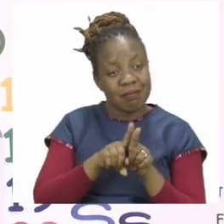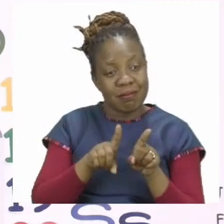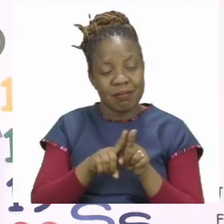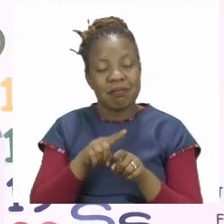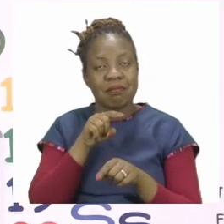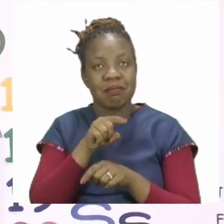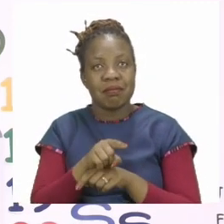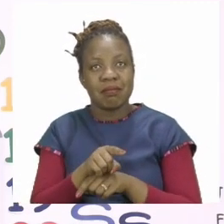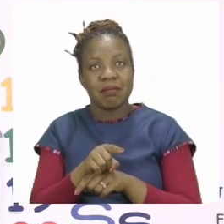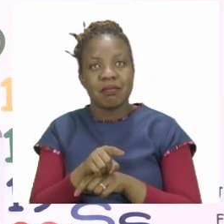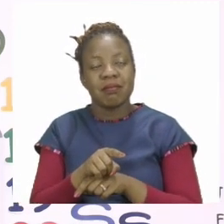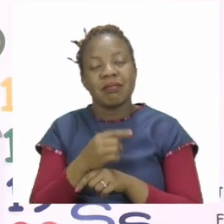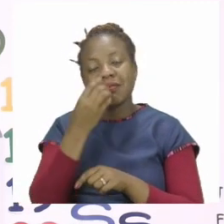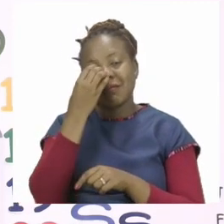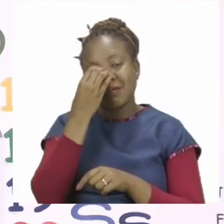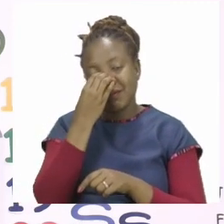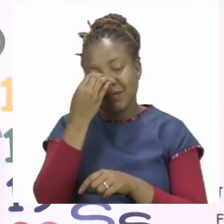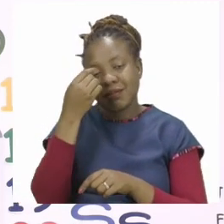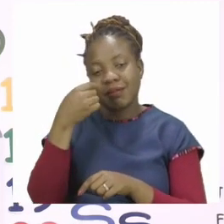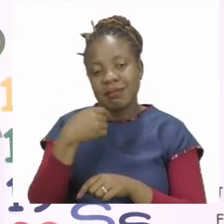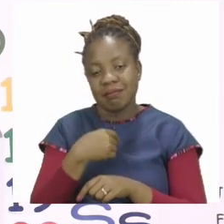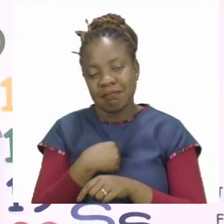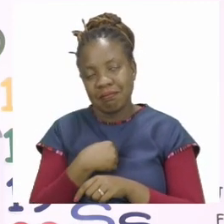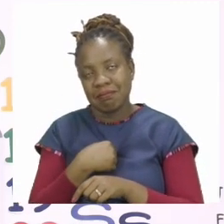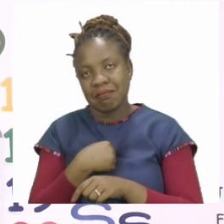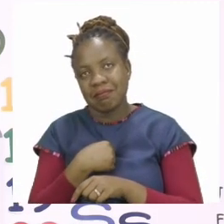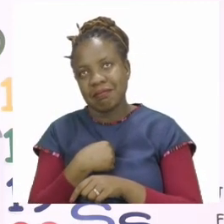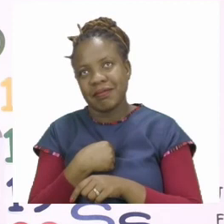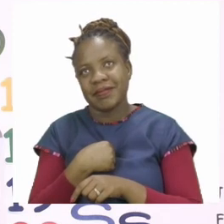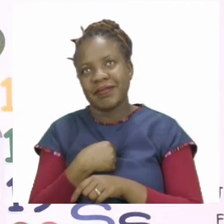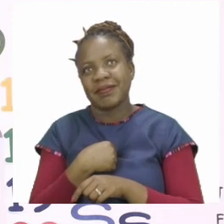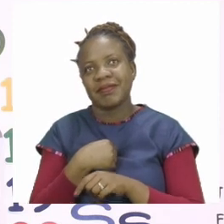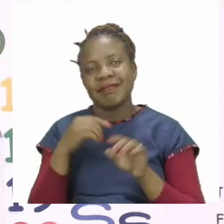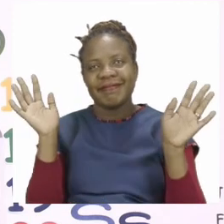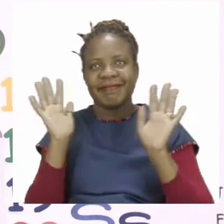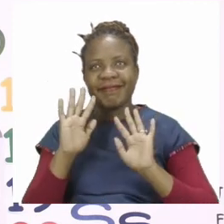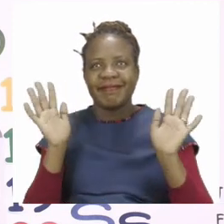from Zoshi and I, we say